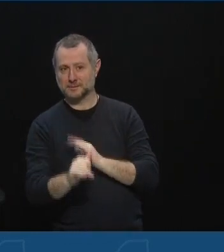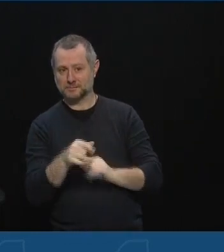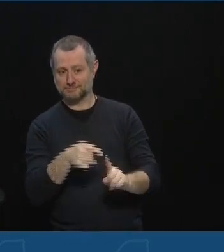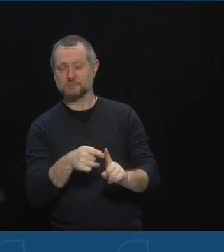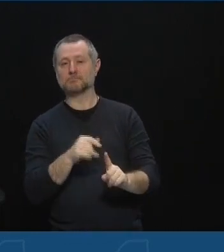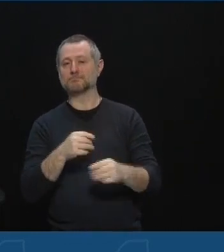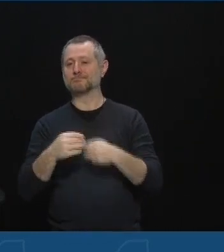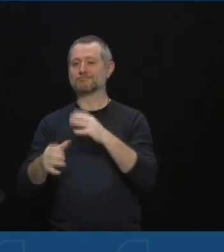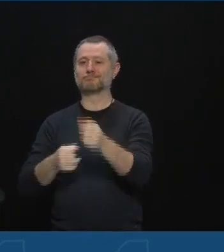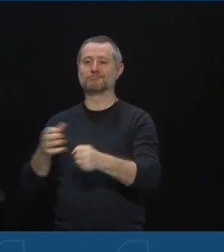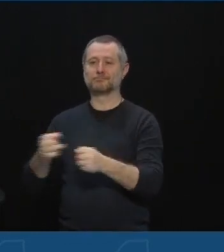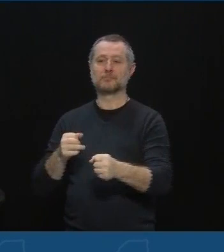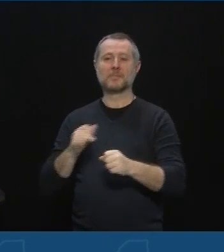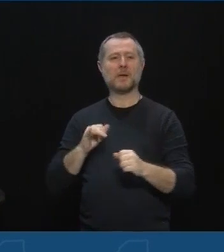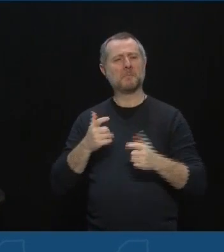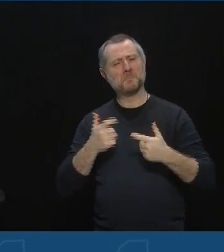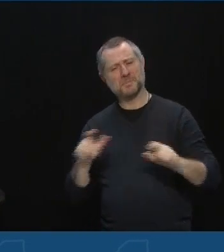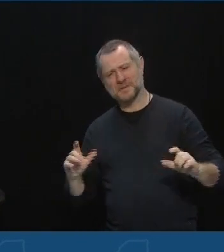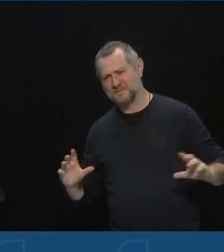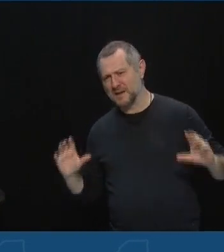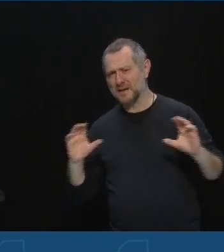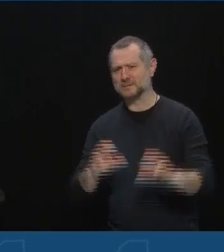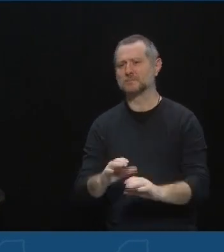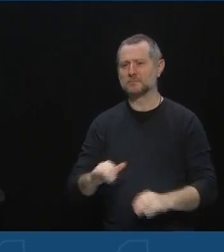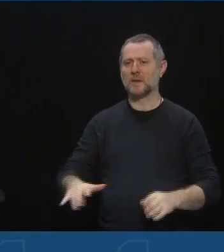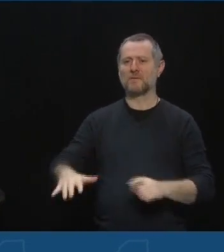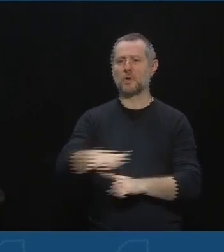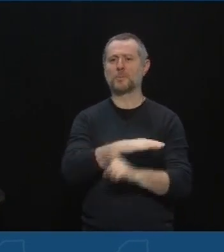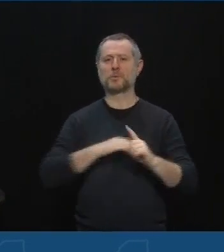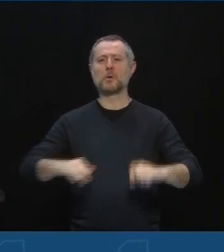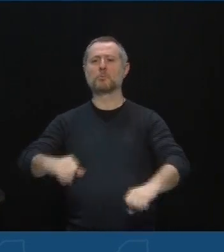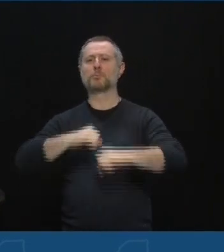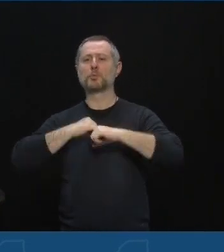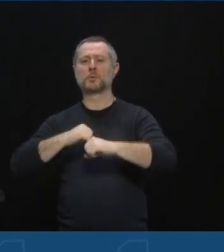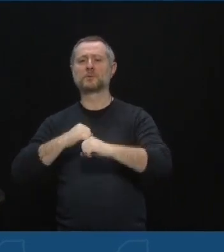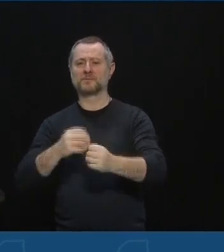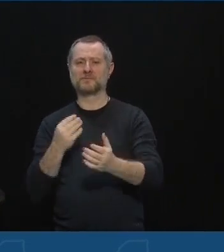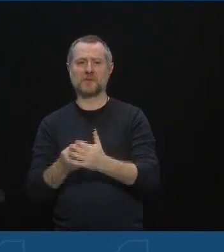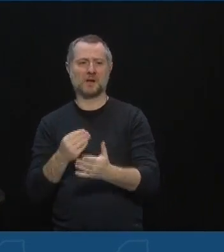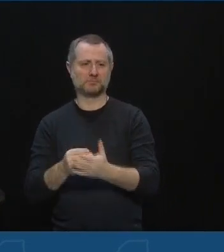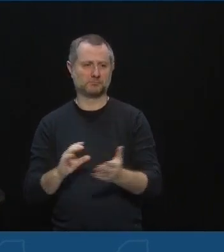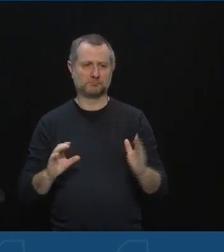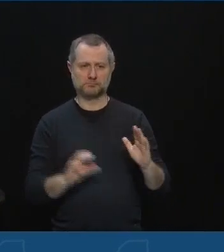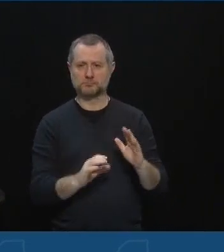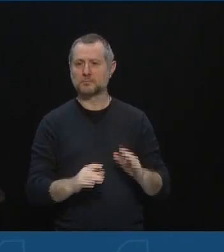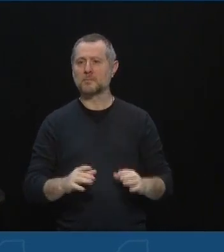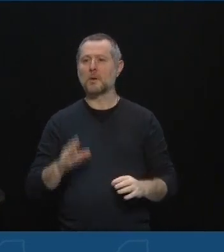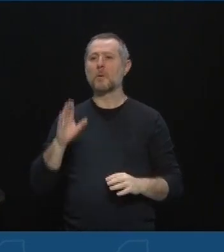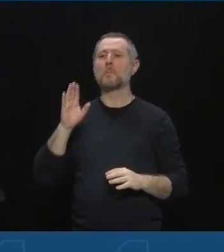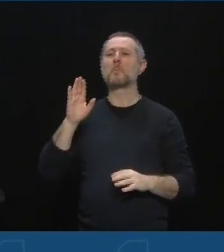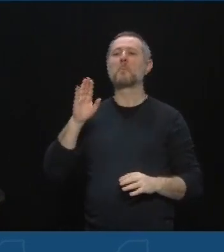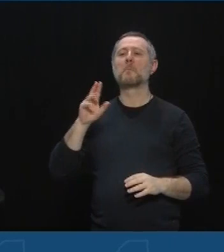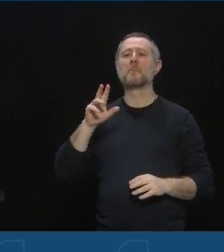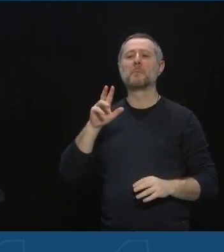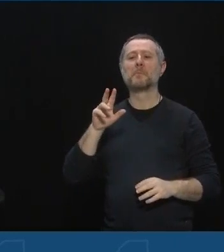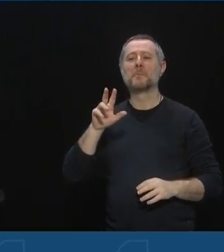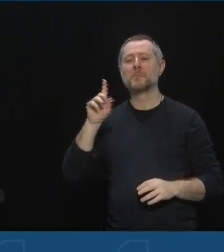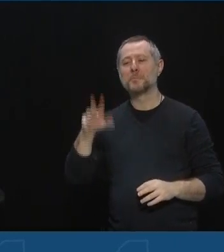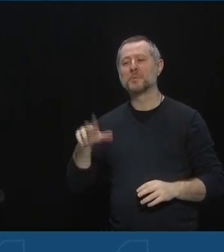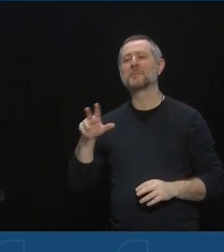the largest investment in our Environmental Protection Fund, which, and also we've dedicated $2.3 million for the Finger Lakes Lake